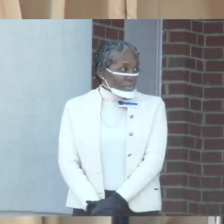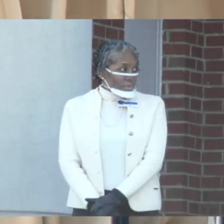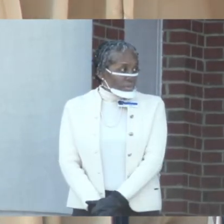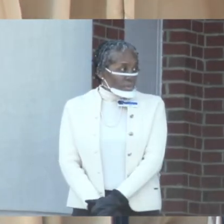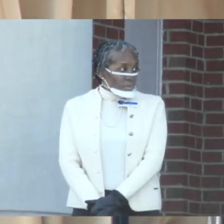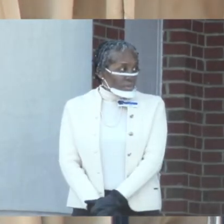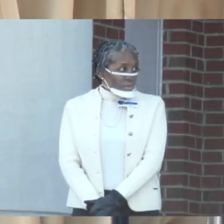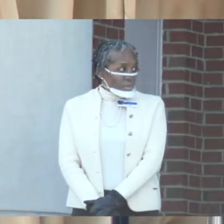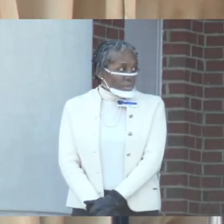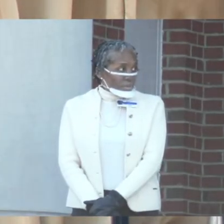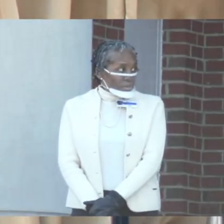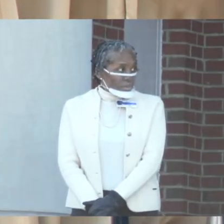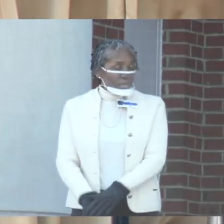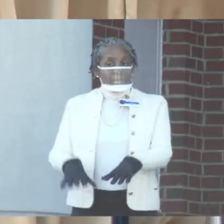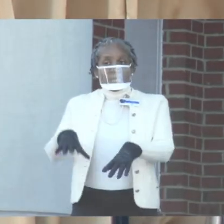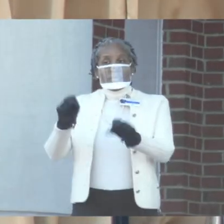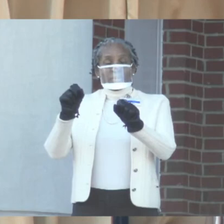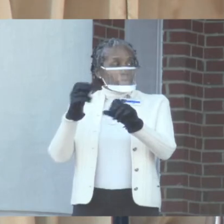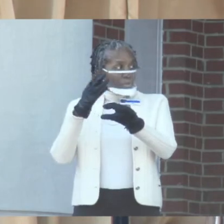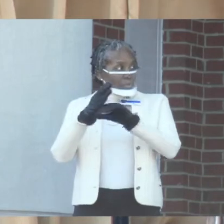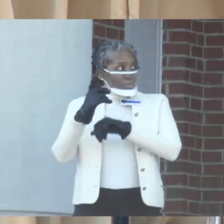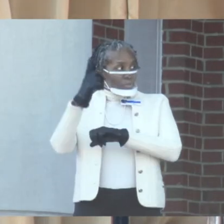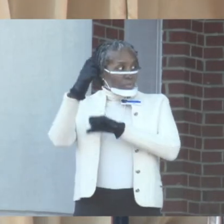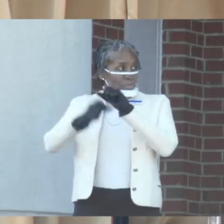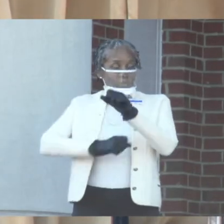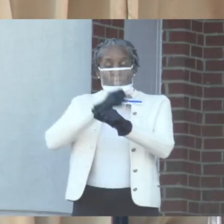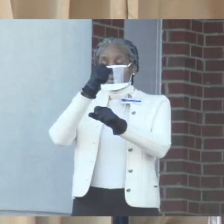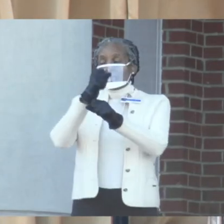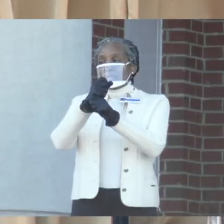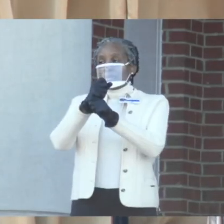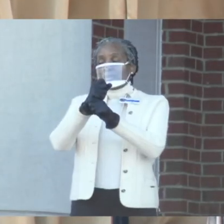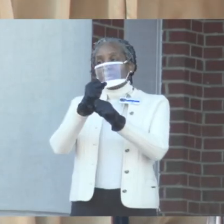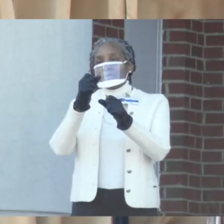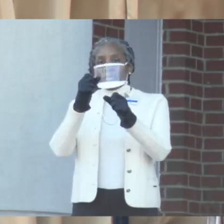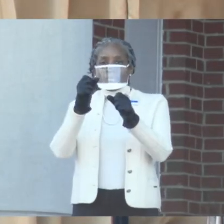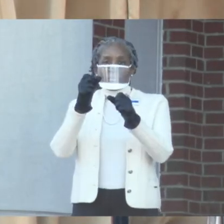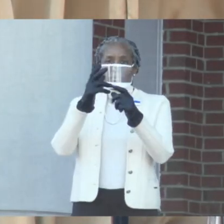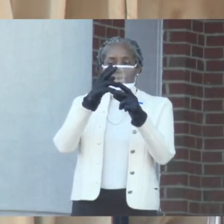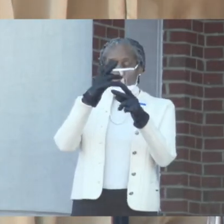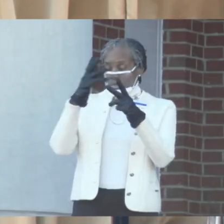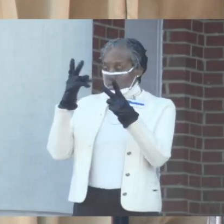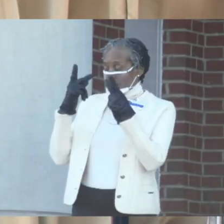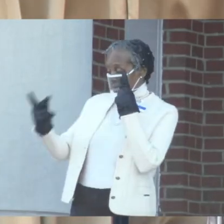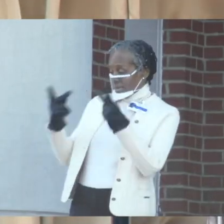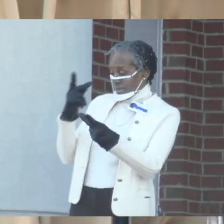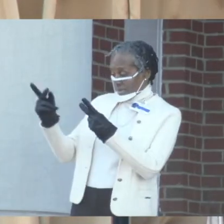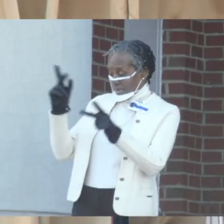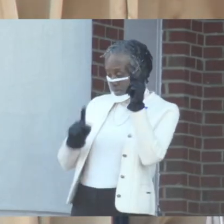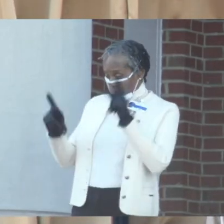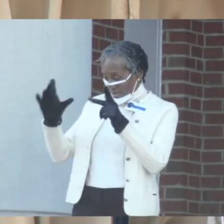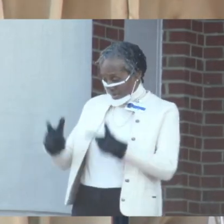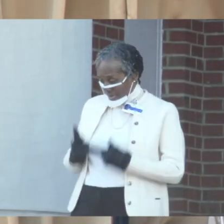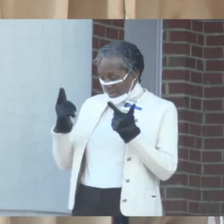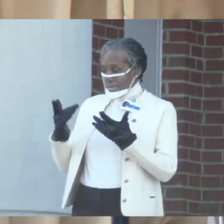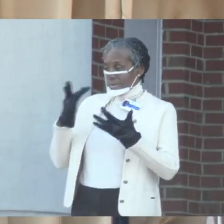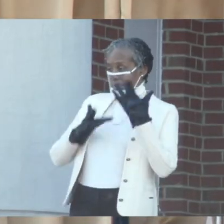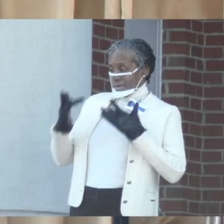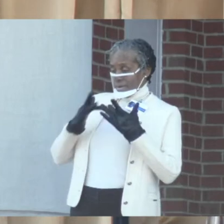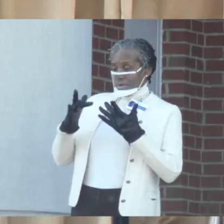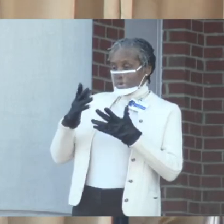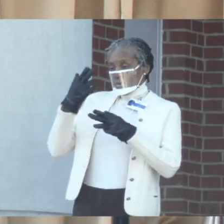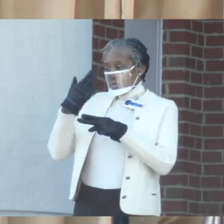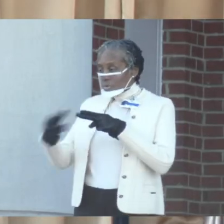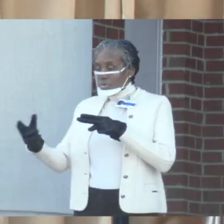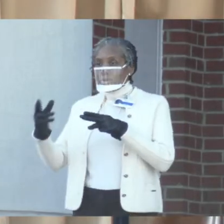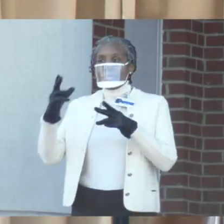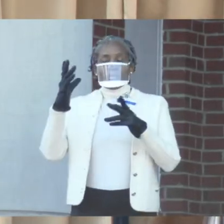We've spent over a year now being faced with our own humanities and the shortness of life. We've all dealt with uncertainty and